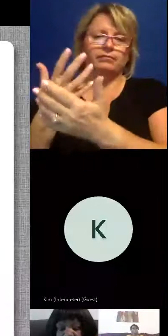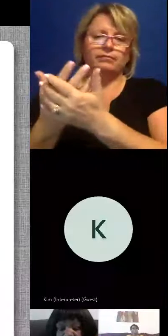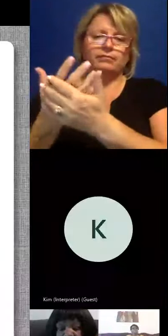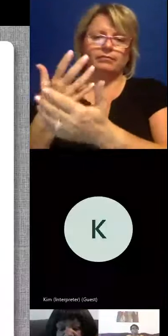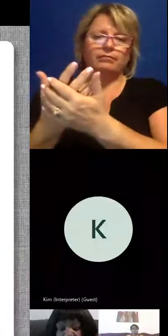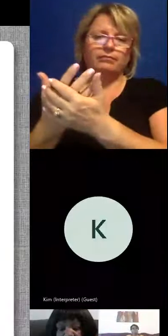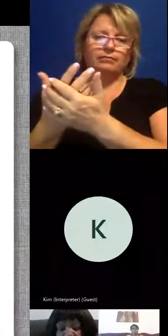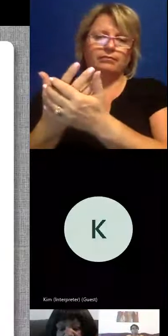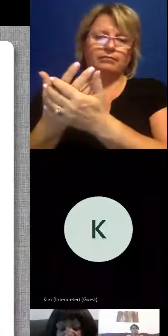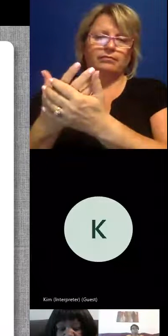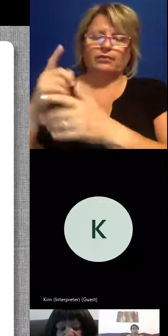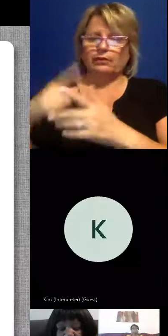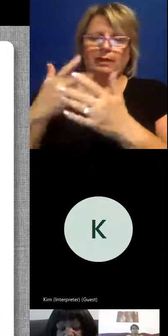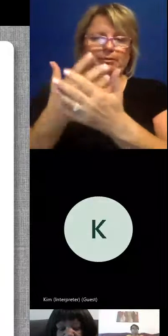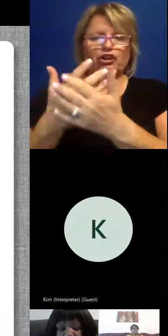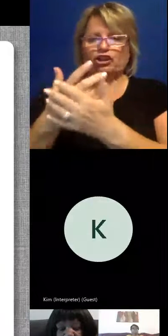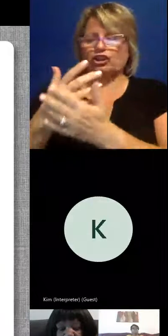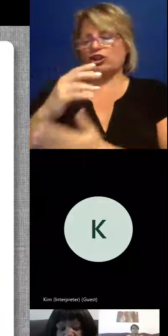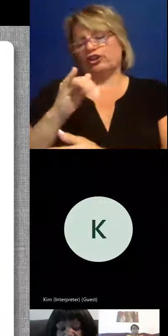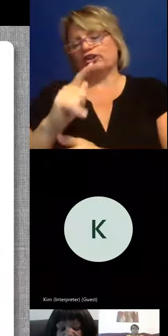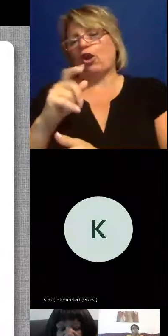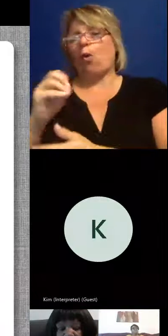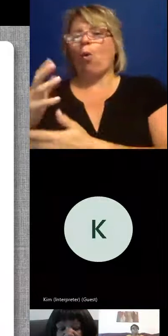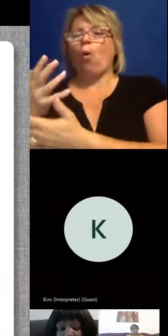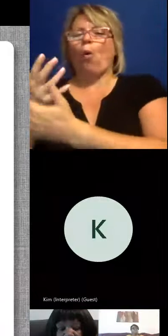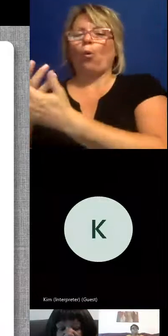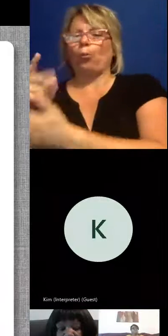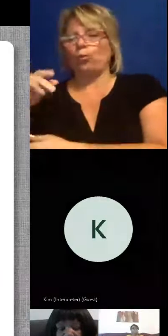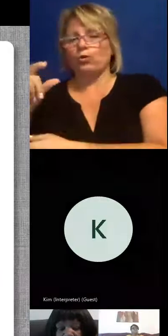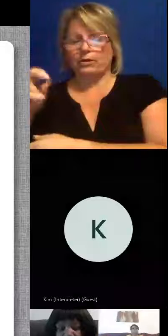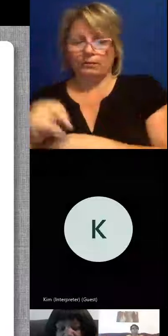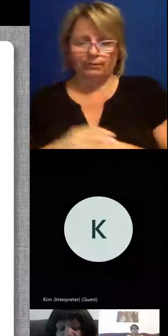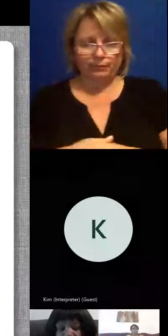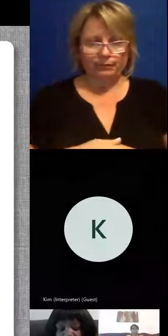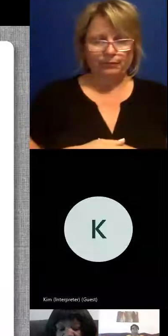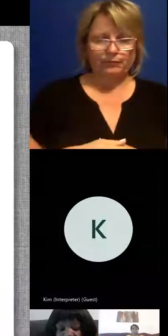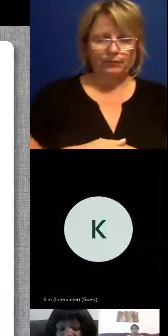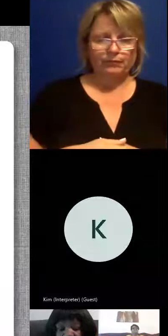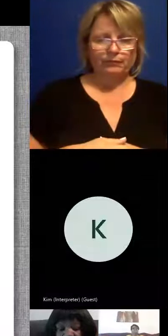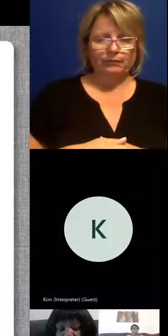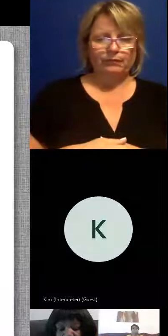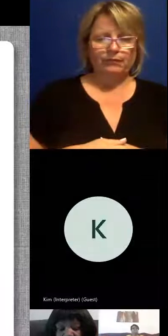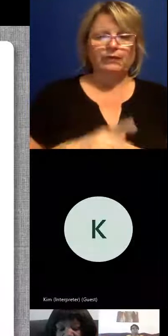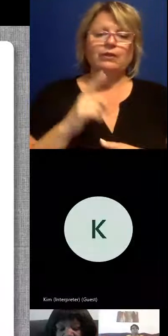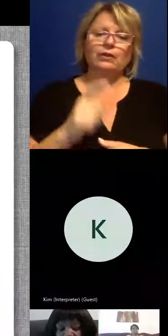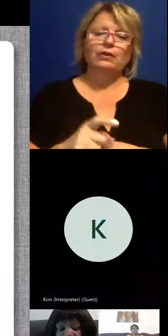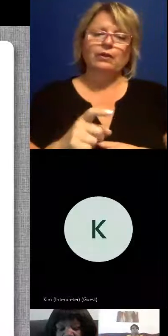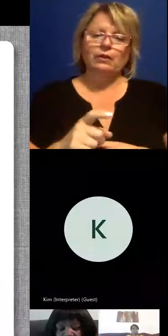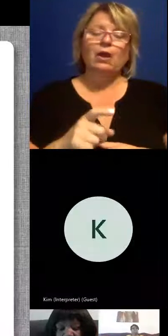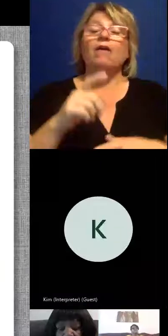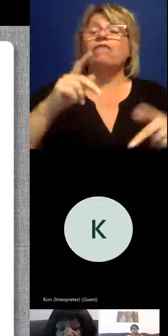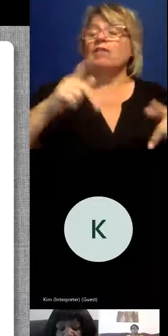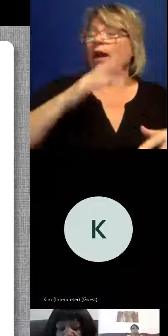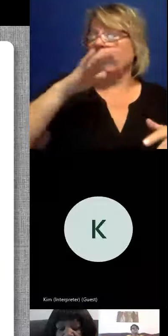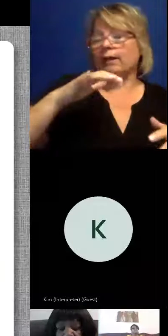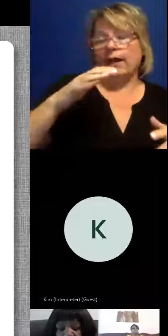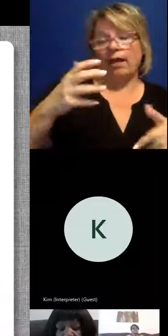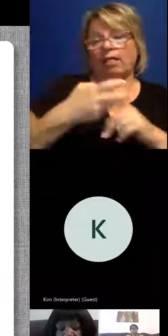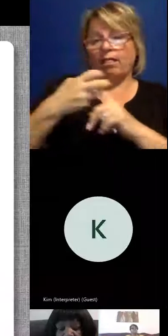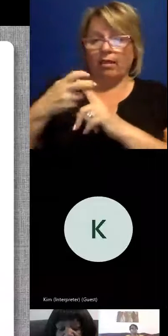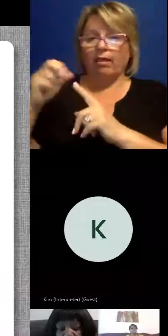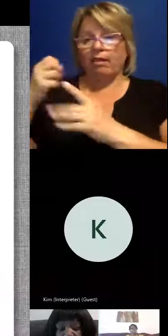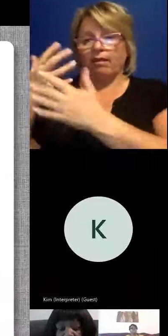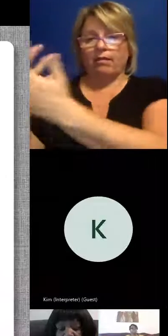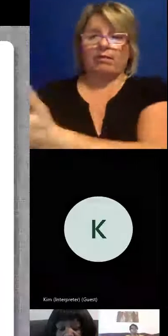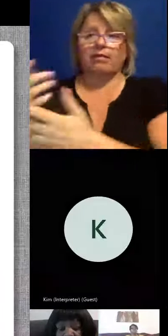sentence in jail or prison. However, a person waiting arraignment and not yet convicted of a crime can vote